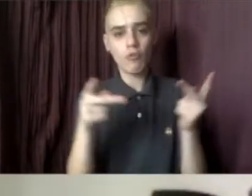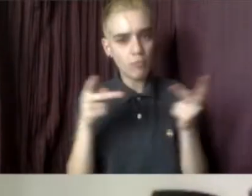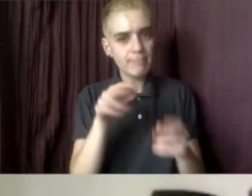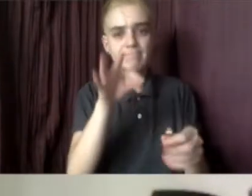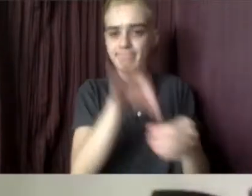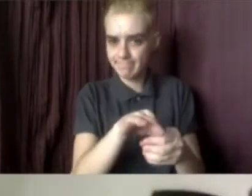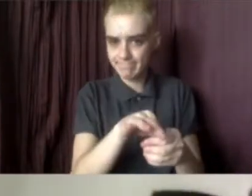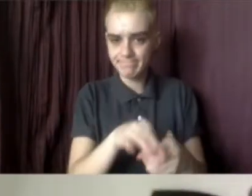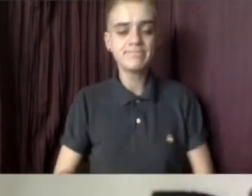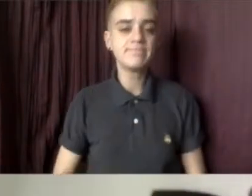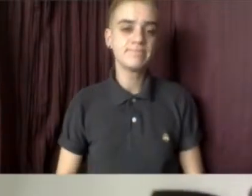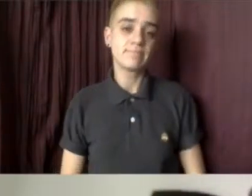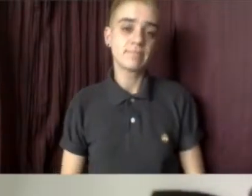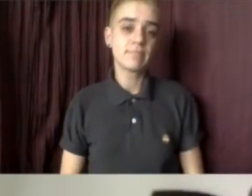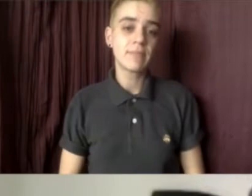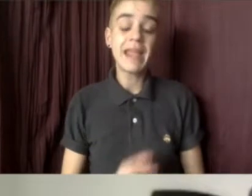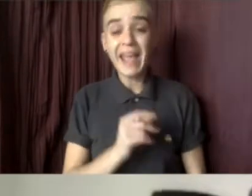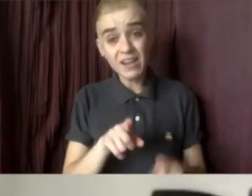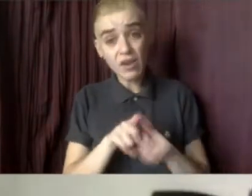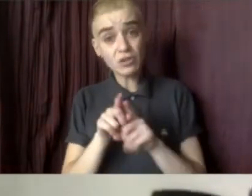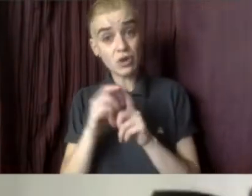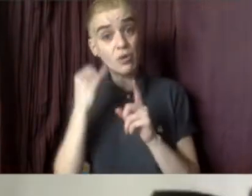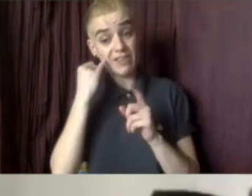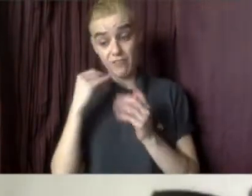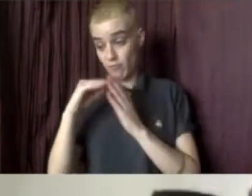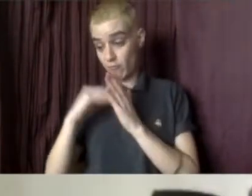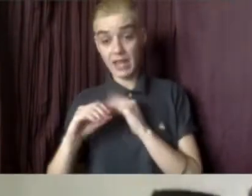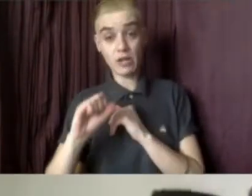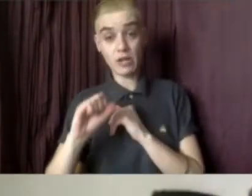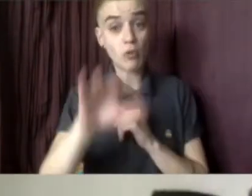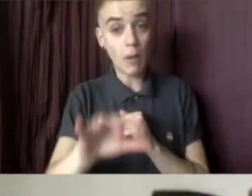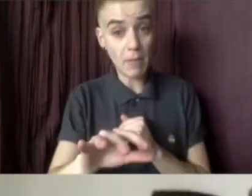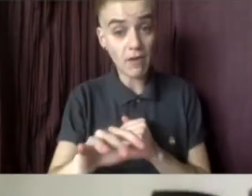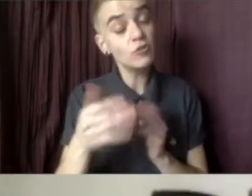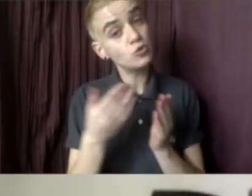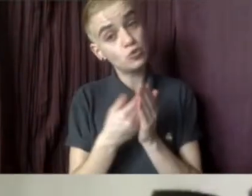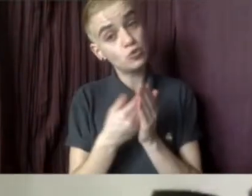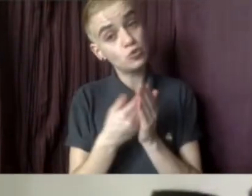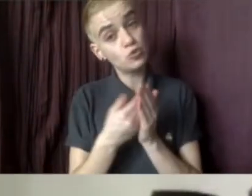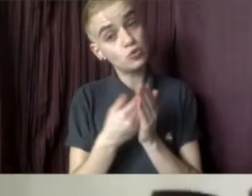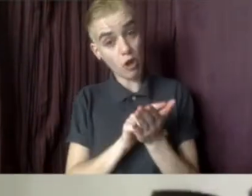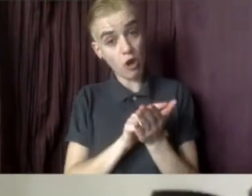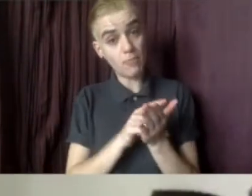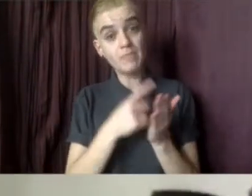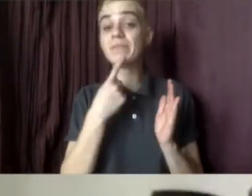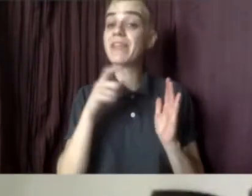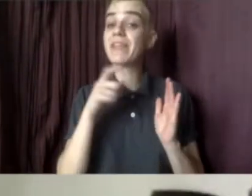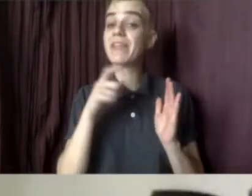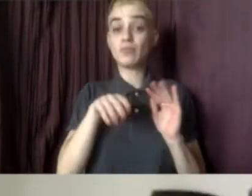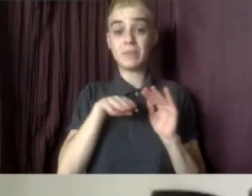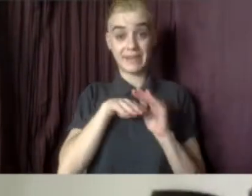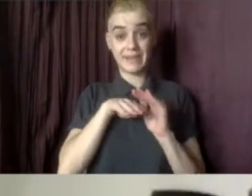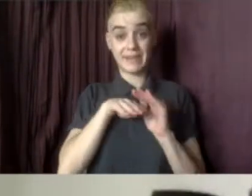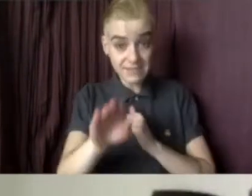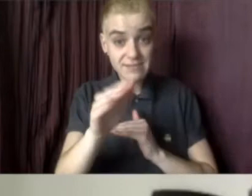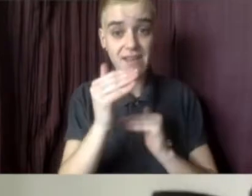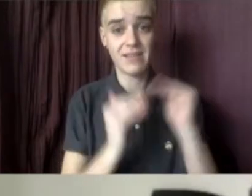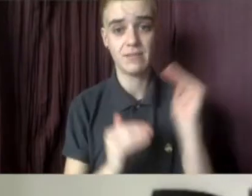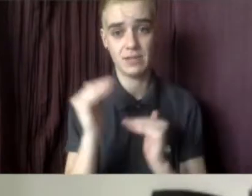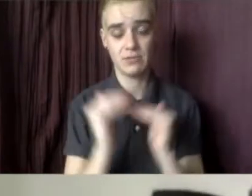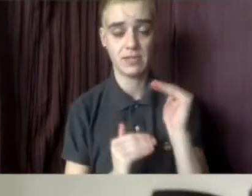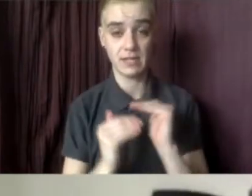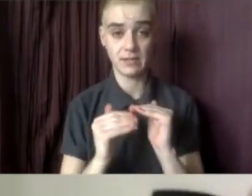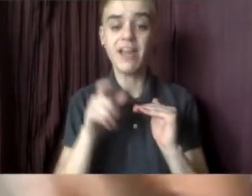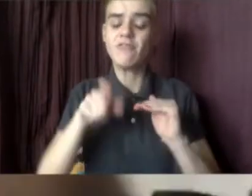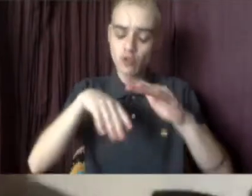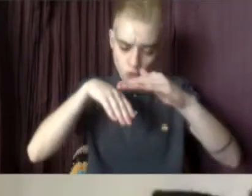people to get inside? Sometimes what will happen is that front door is accessible from 9 to 5. And then they say, oh,